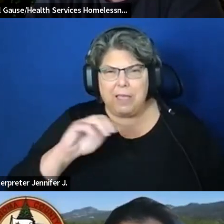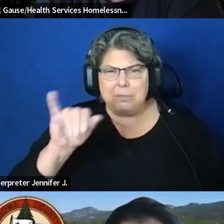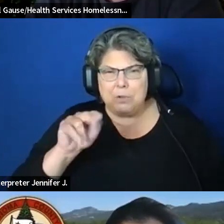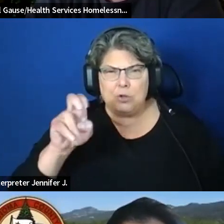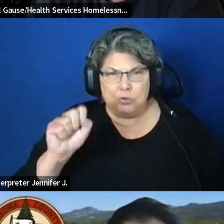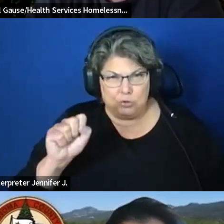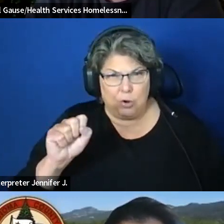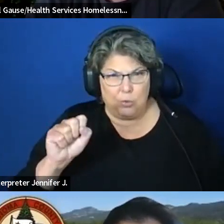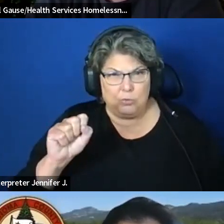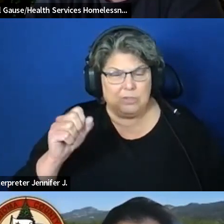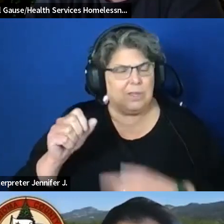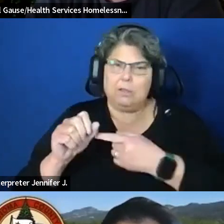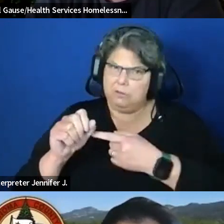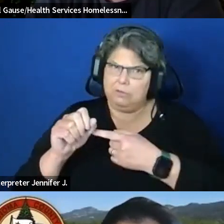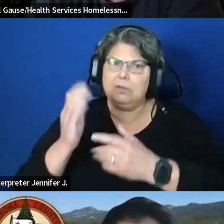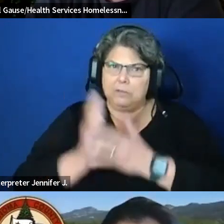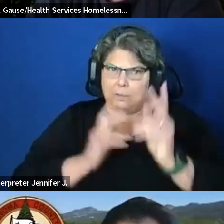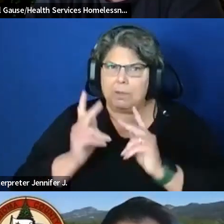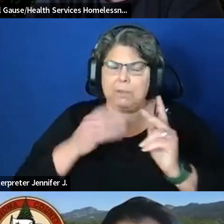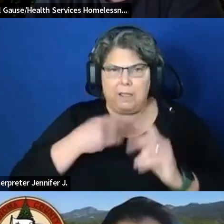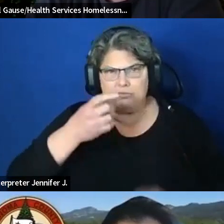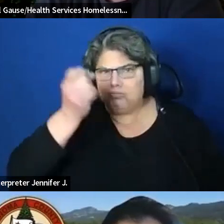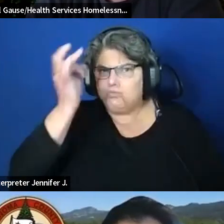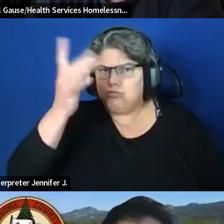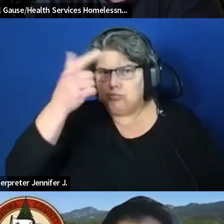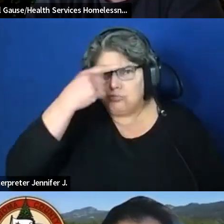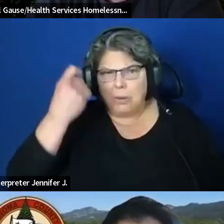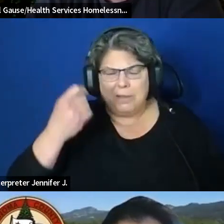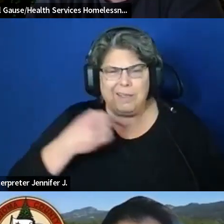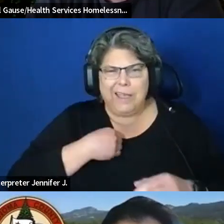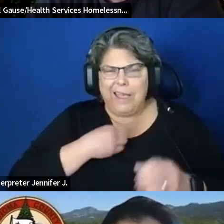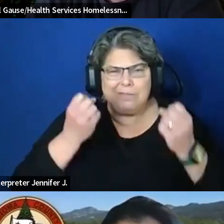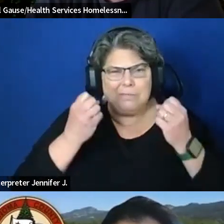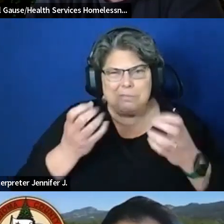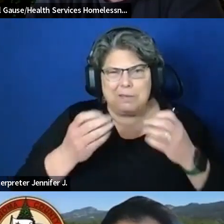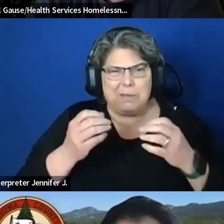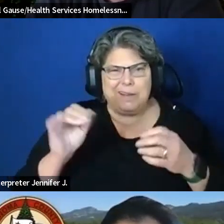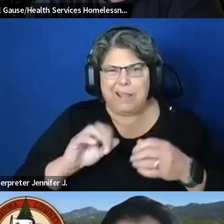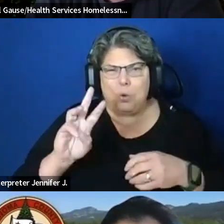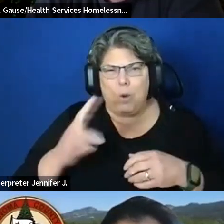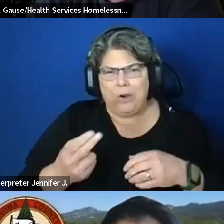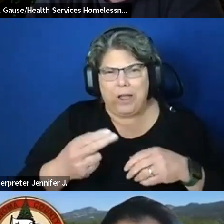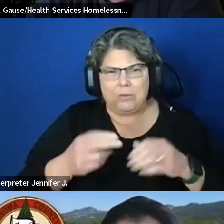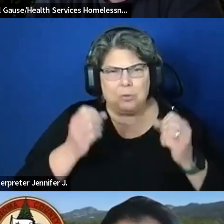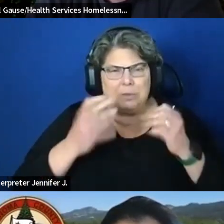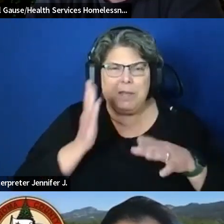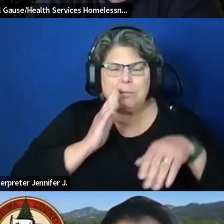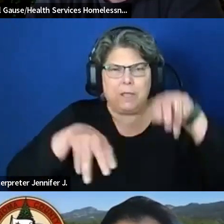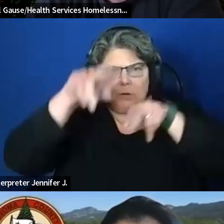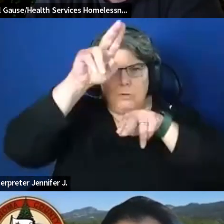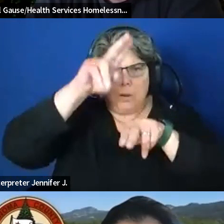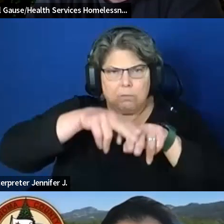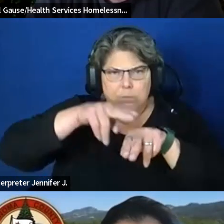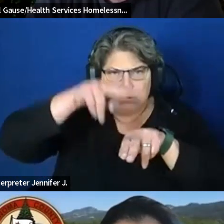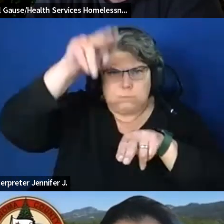in, where it's the old shelter where you can imagine cots in a big warehouse kind of area. And instead, we're moving to